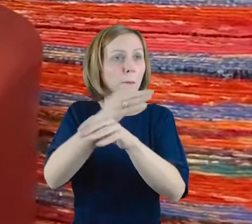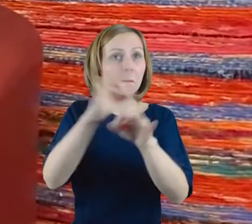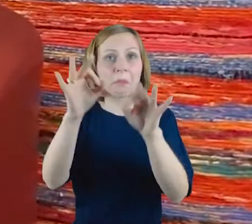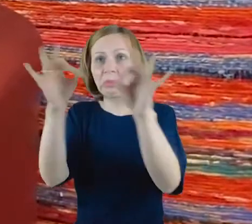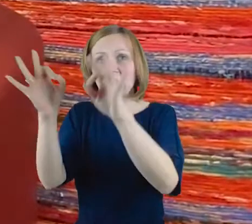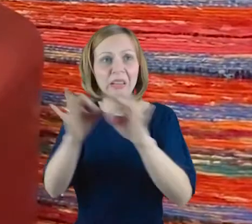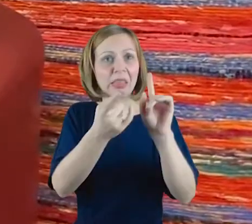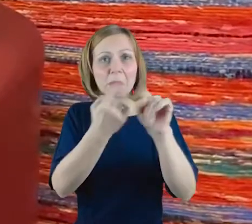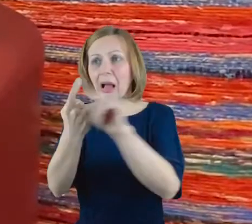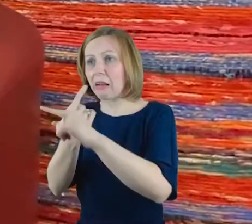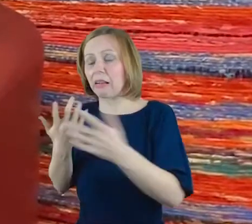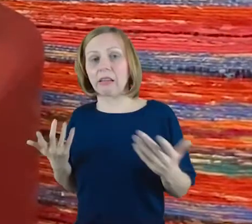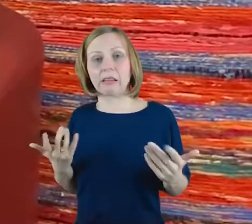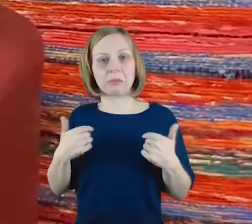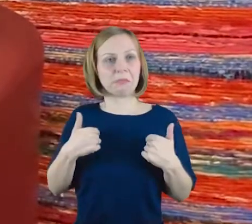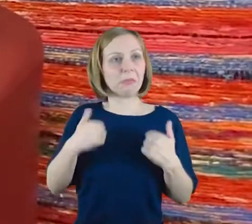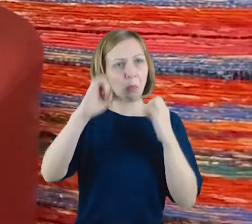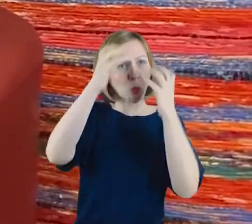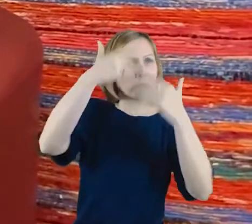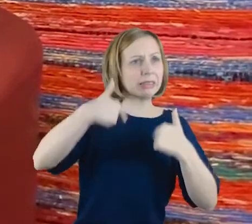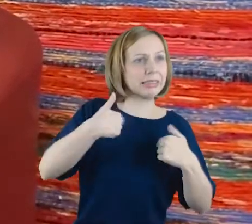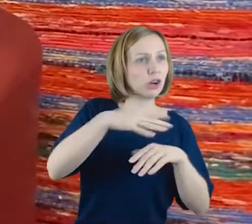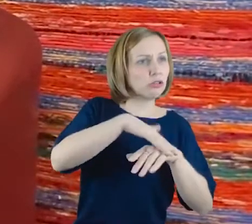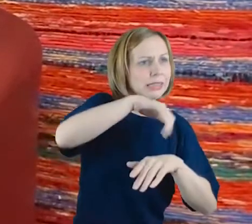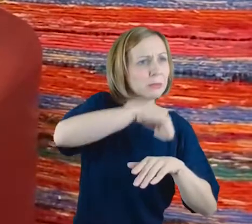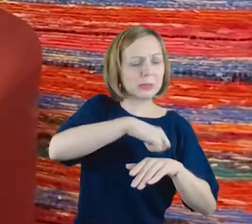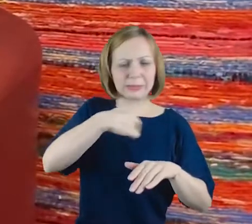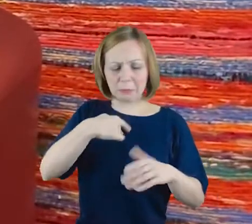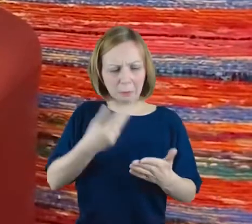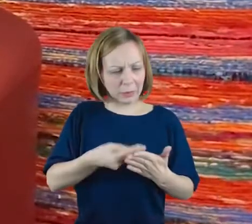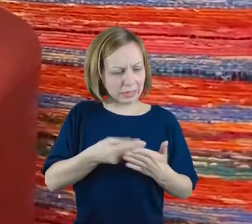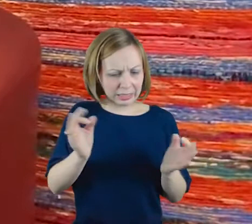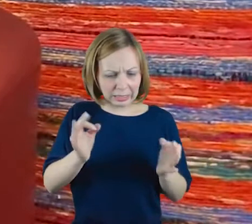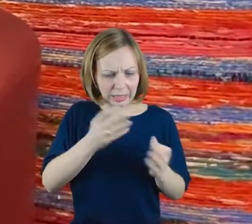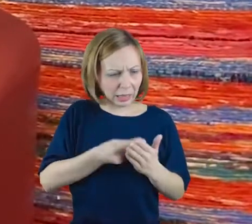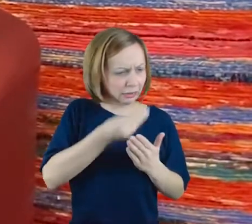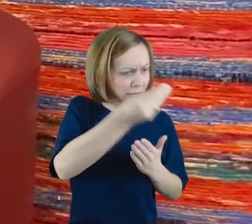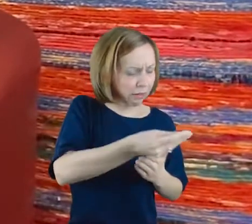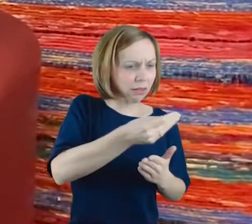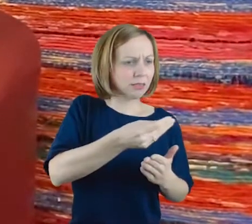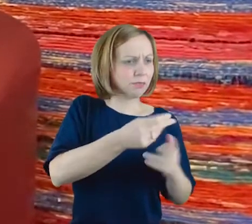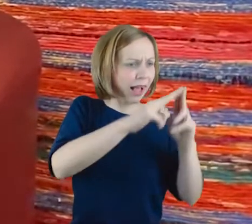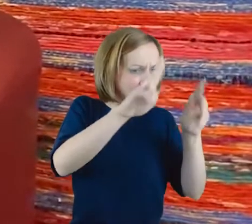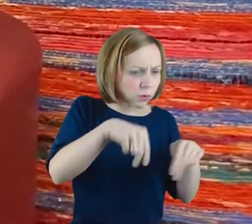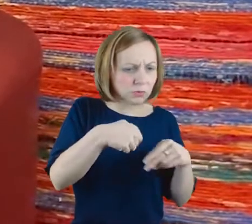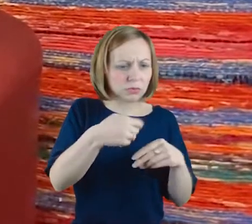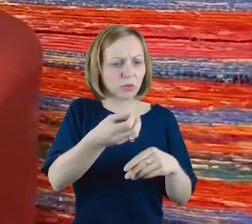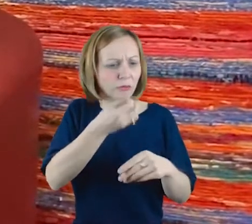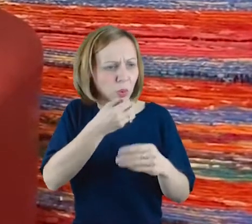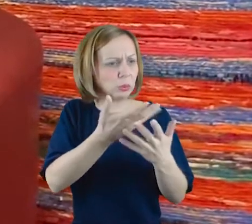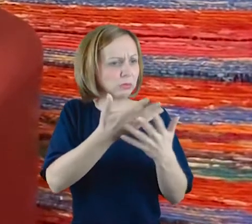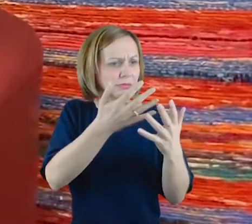yet. We're very worried with Christmas coming up, not being able to contribute to the household, to the family, put food on the